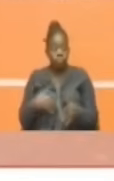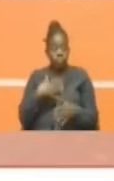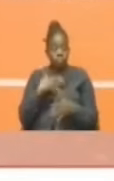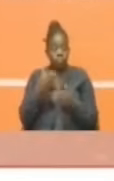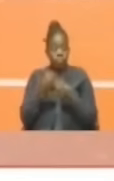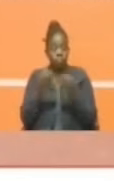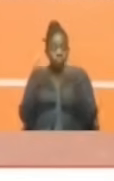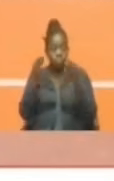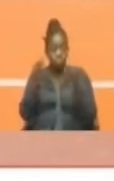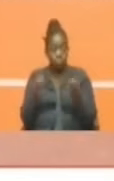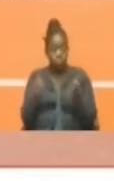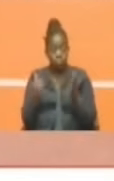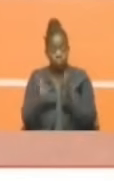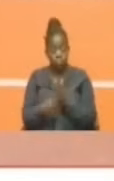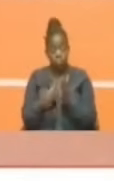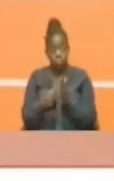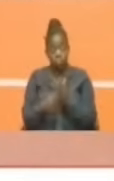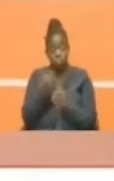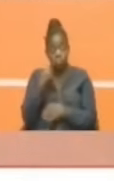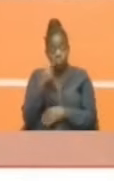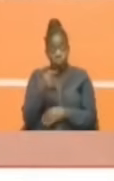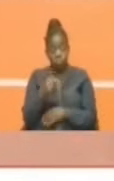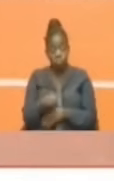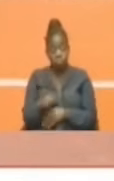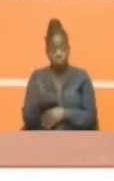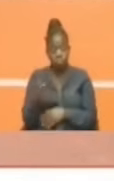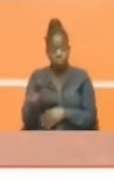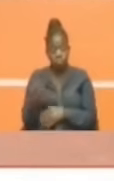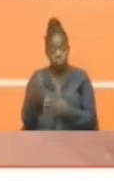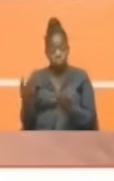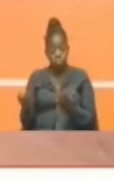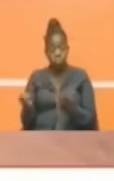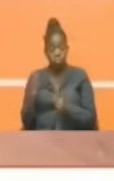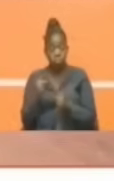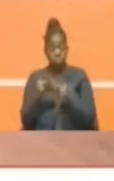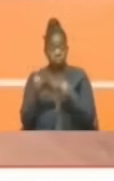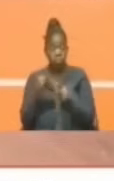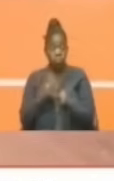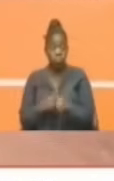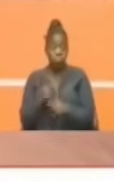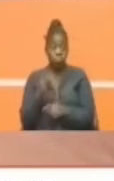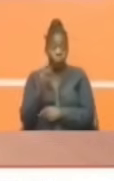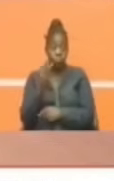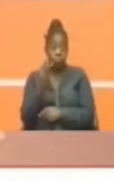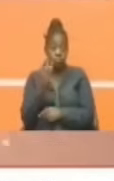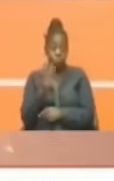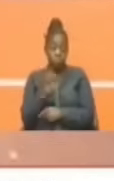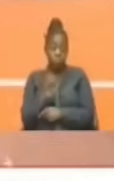ebifo ebisinga okubeera ebyobulabe n'ategeeza nti abakuba abatuuze batandika saawa bbiri ez'ekiro.